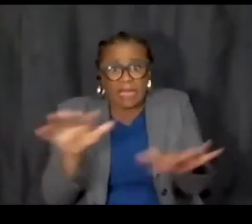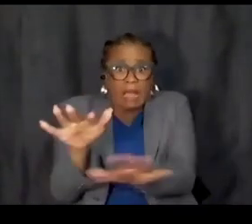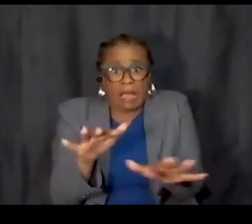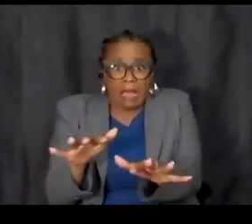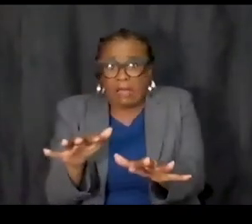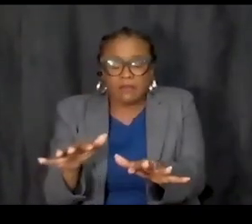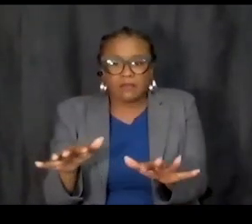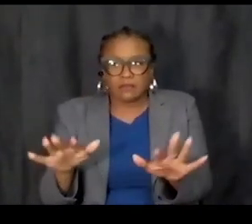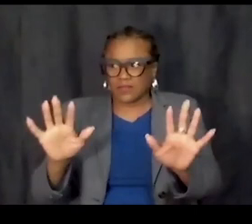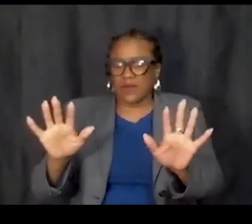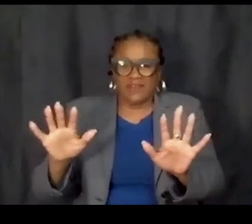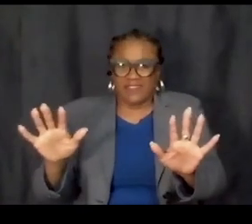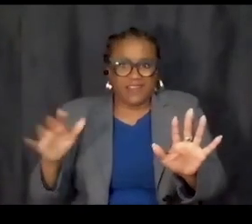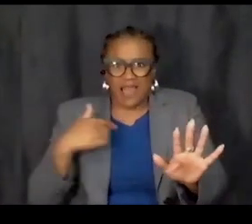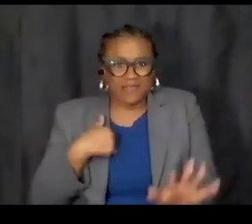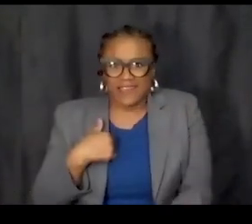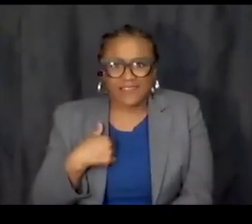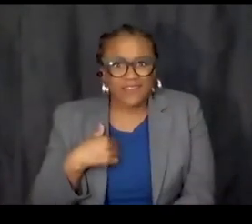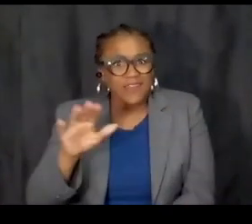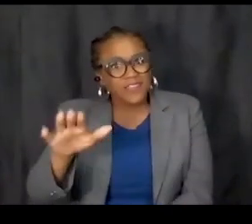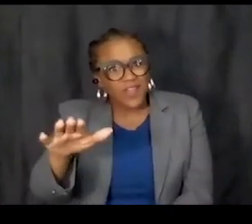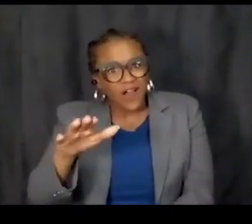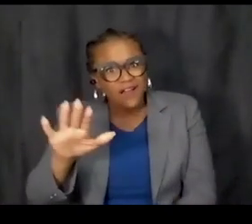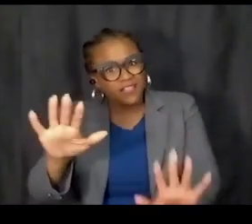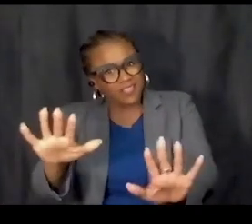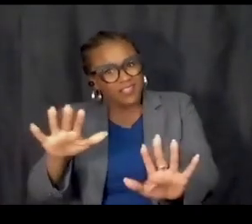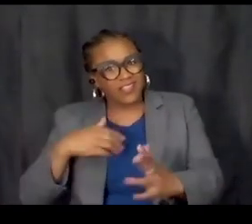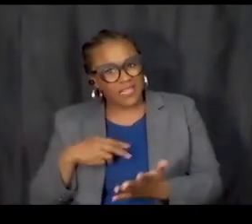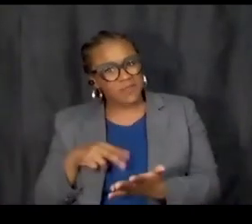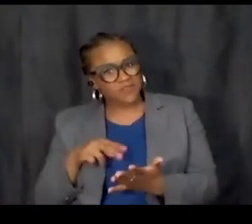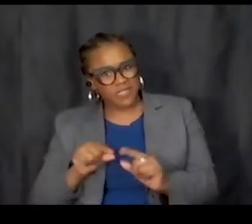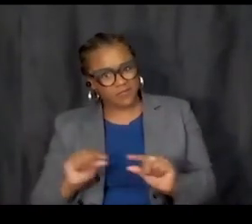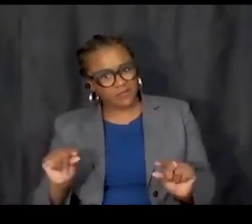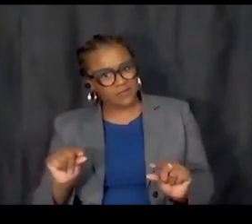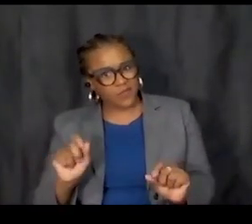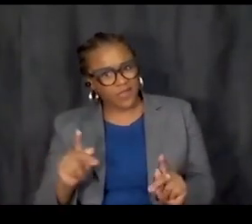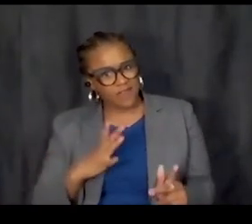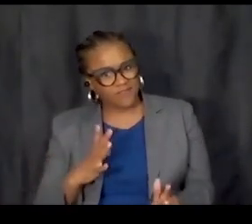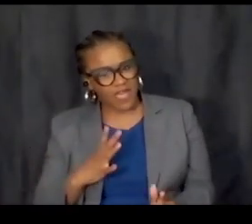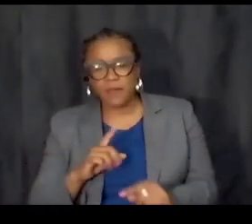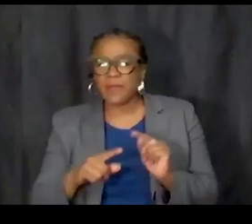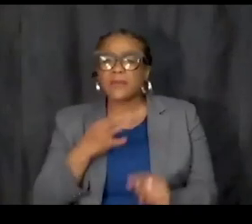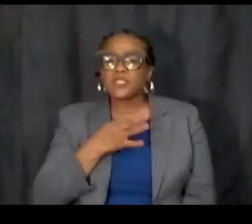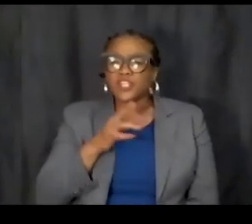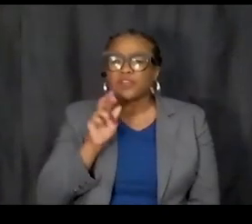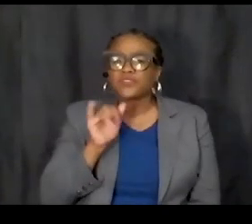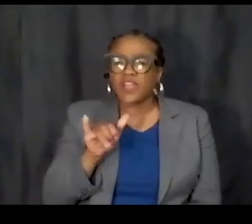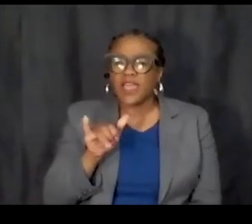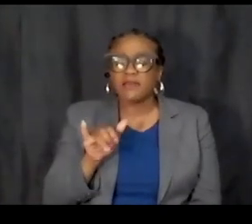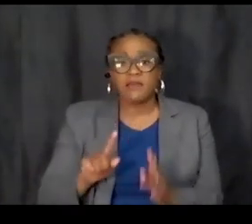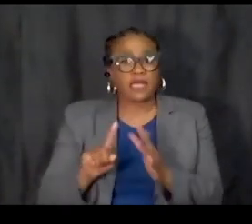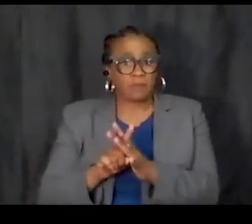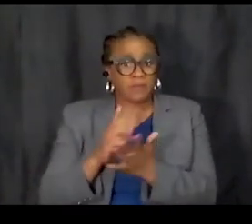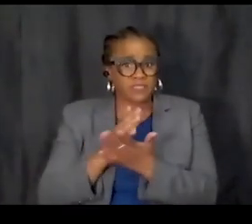like, y'all, I'm just, let me read the text at the bottom, you know. But I'm curious, Ray, because it's something I feel like has come up in some of your work, is kind of